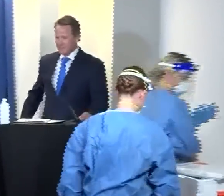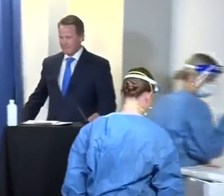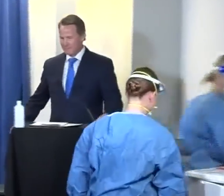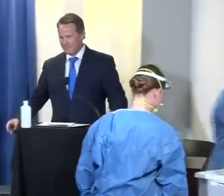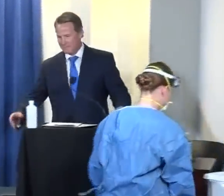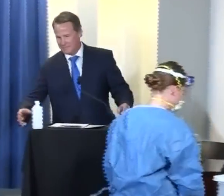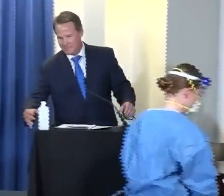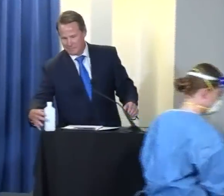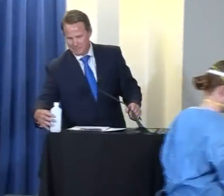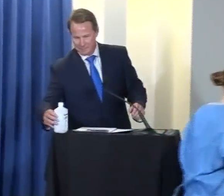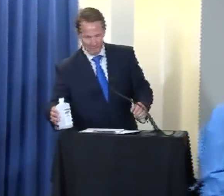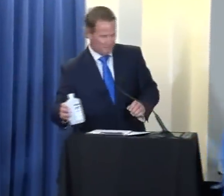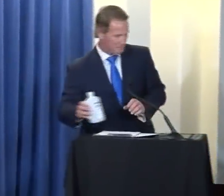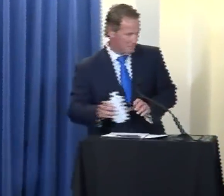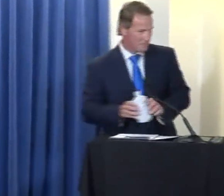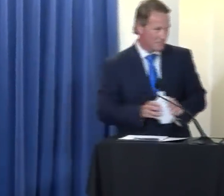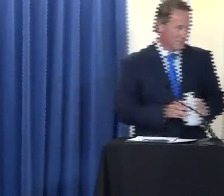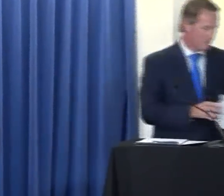very much.